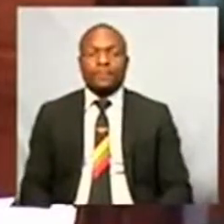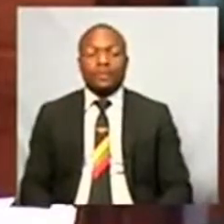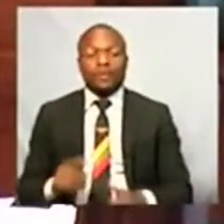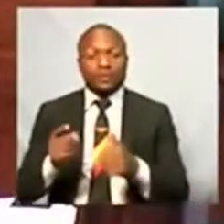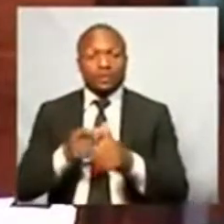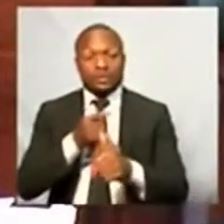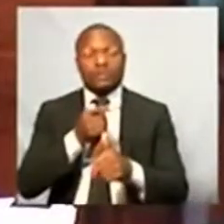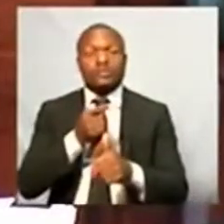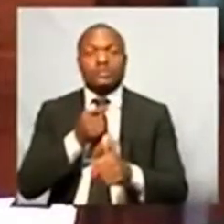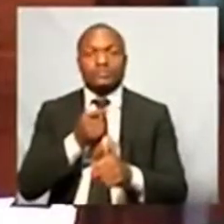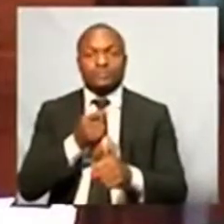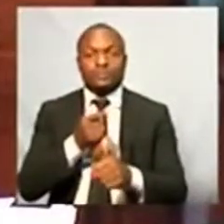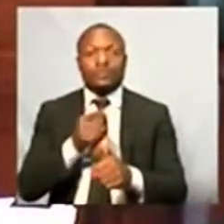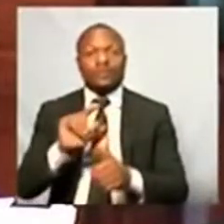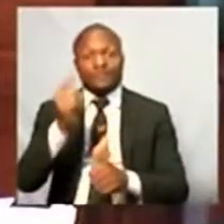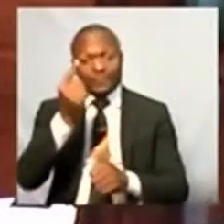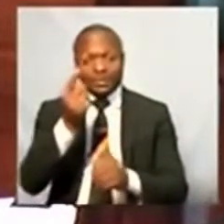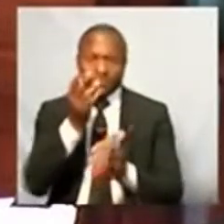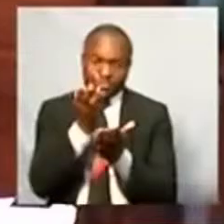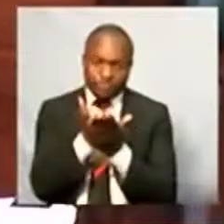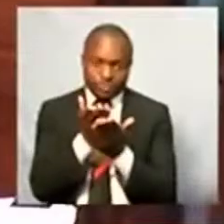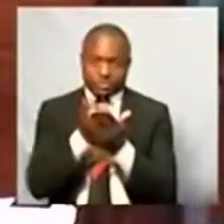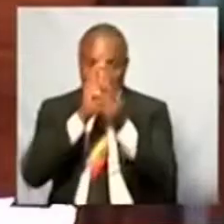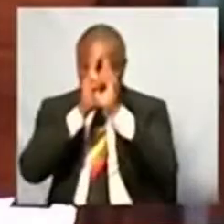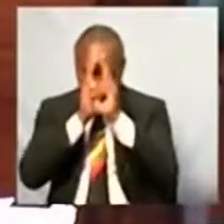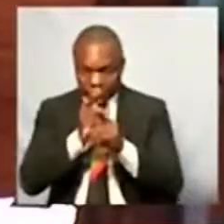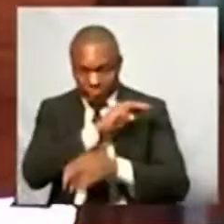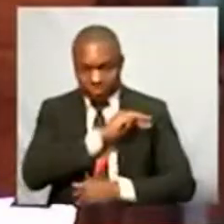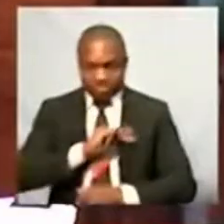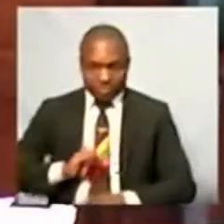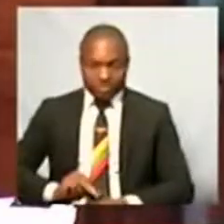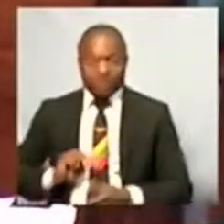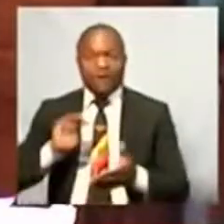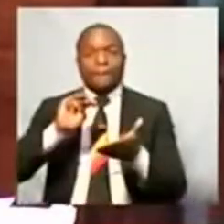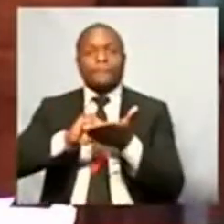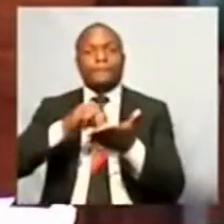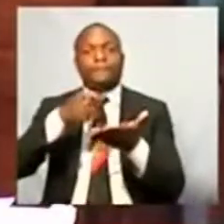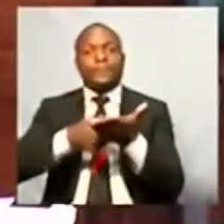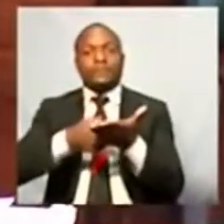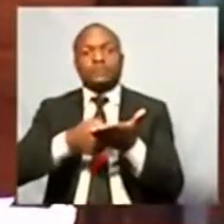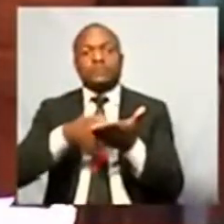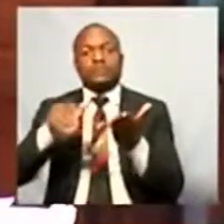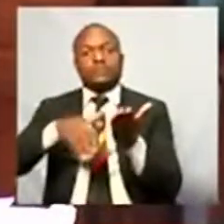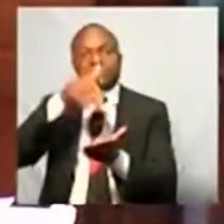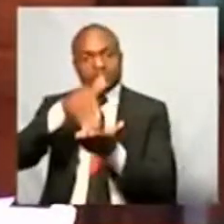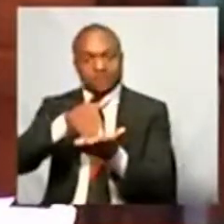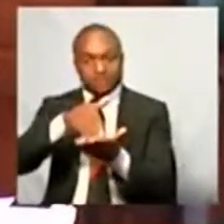Next motion, the first motion, the Honourable Member for Mansa Central.